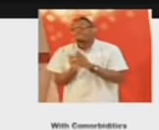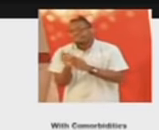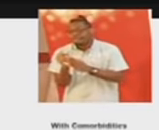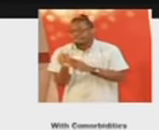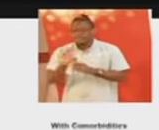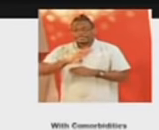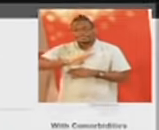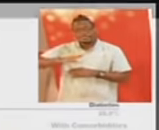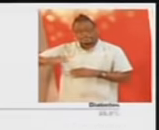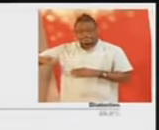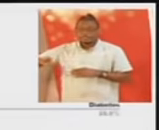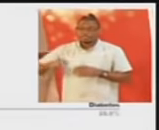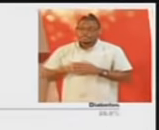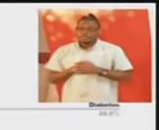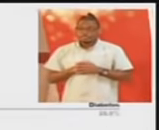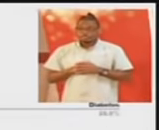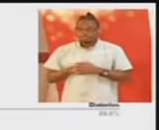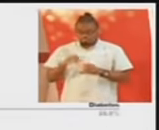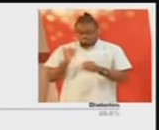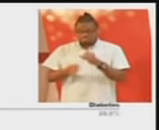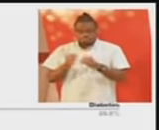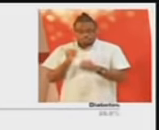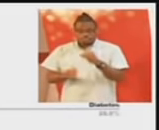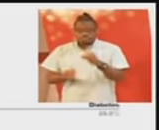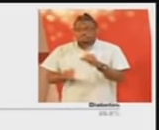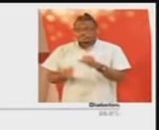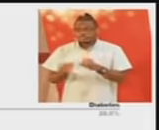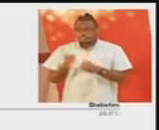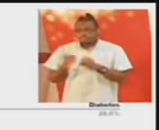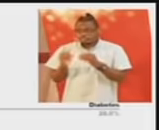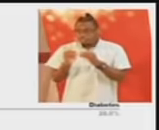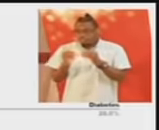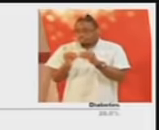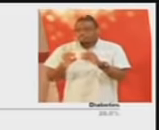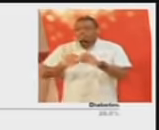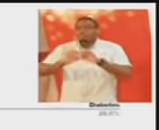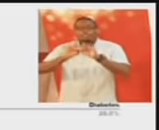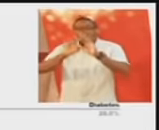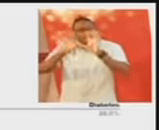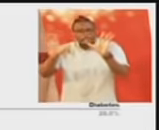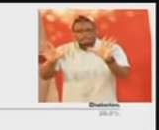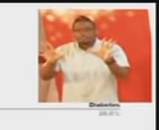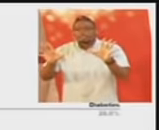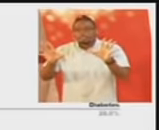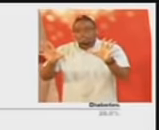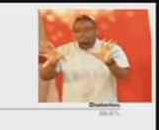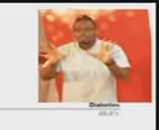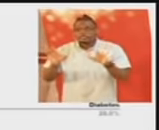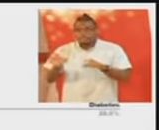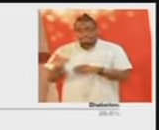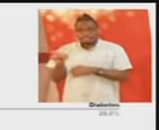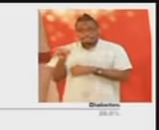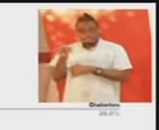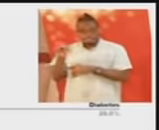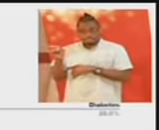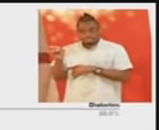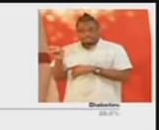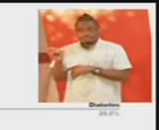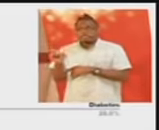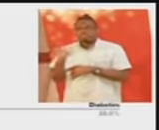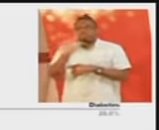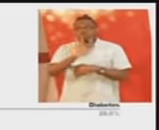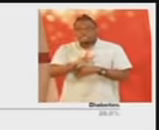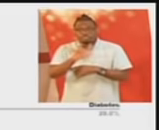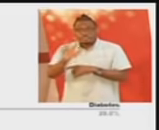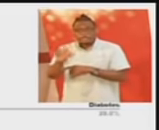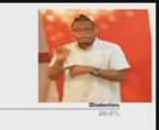And the last slide that I want to show just gives you a further breakdown of our comorbidities within that county. So of the 33.2%